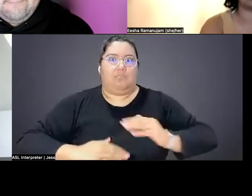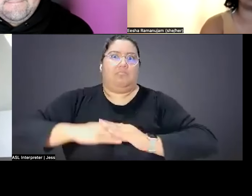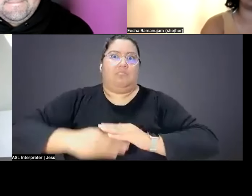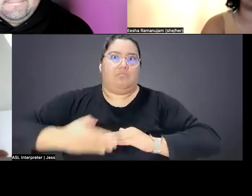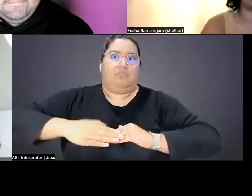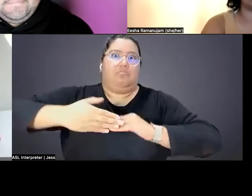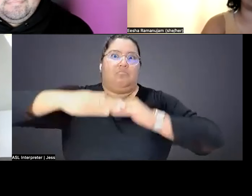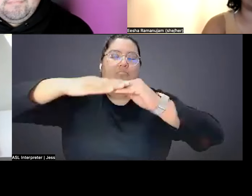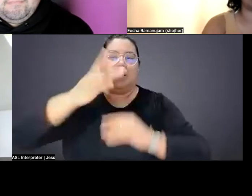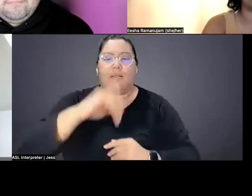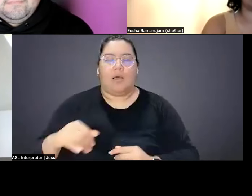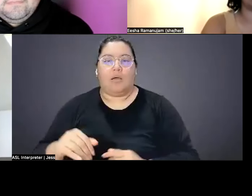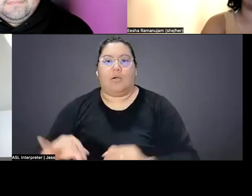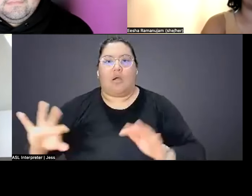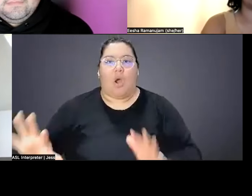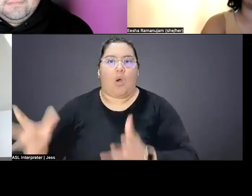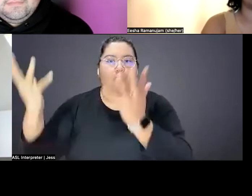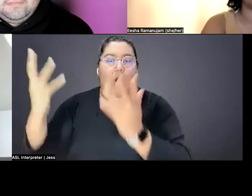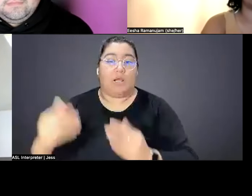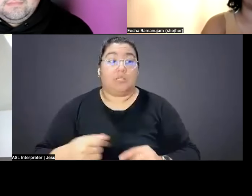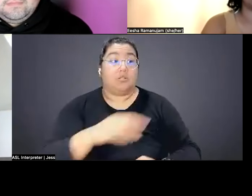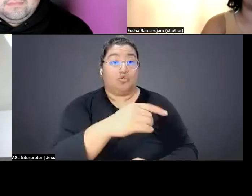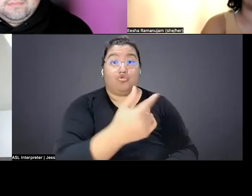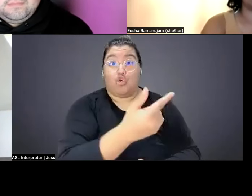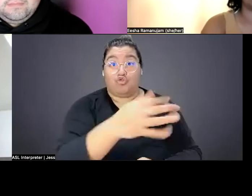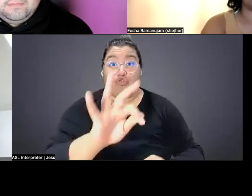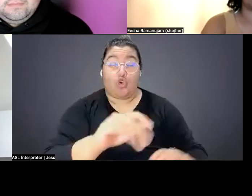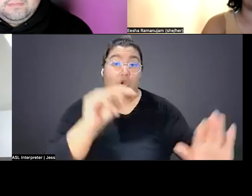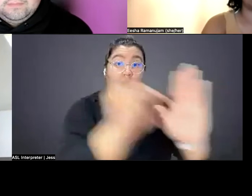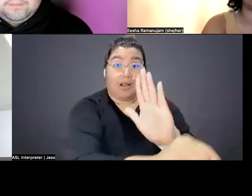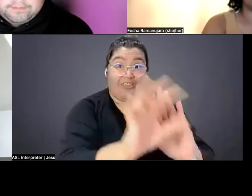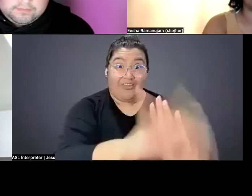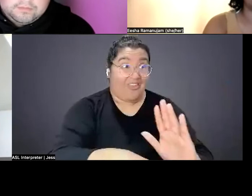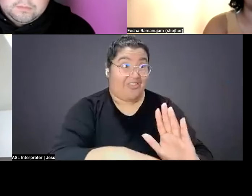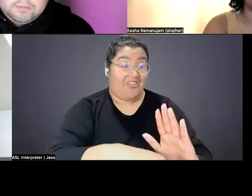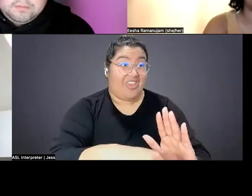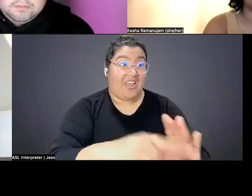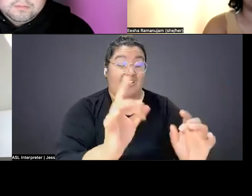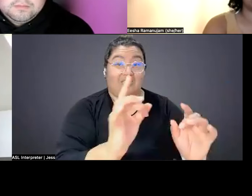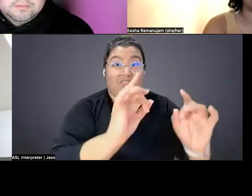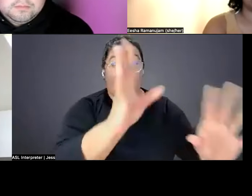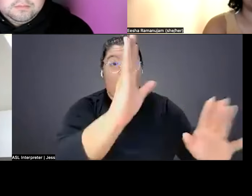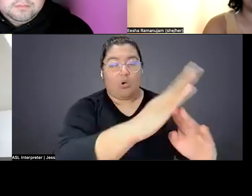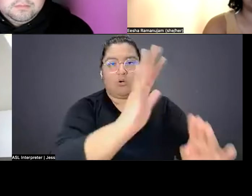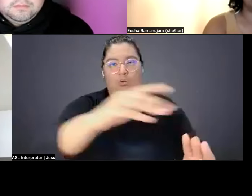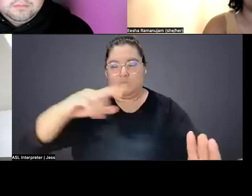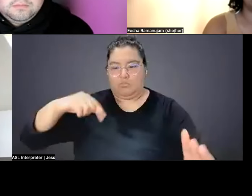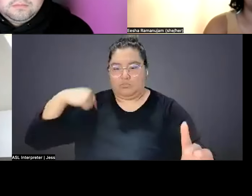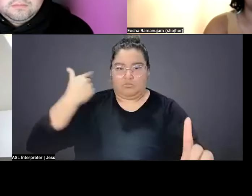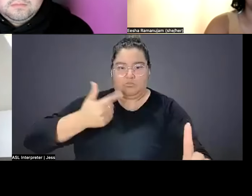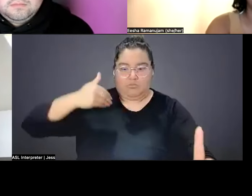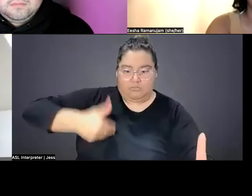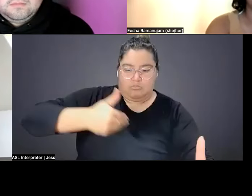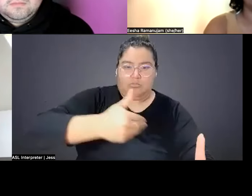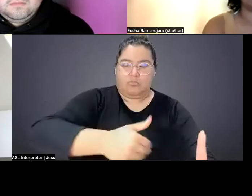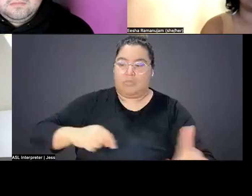like the murder of George Floyd wasn't the tipping point. It was the lead up. It was all the other killings of community members that led up to that,